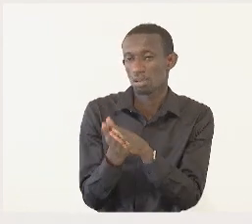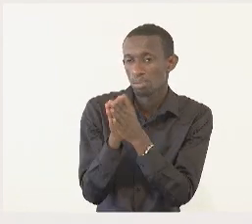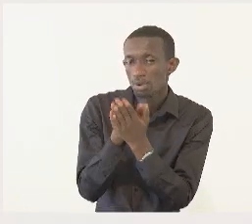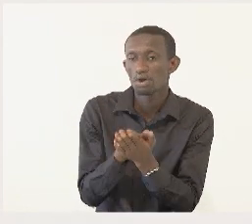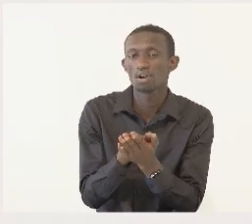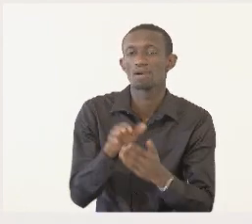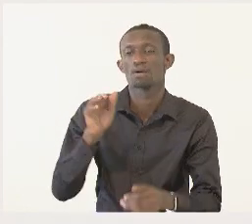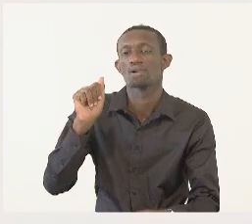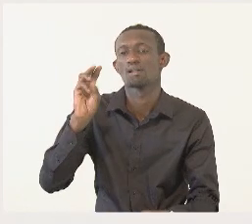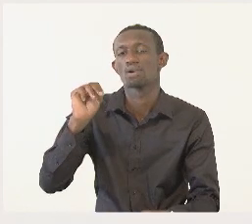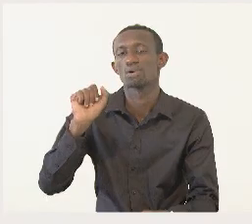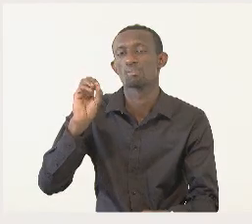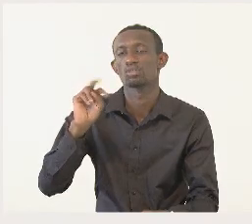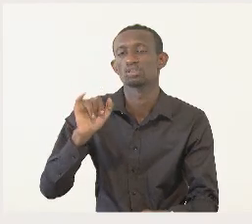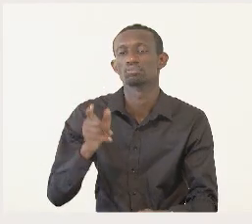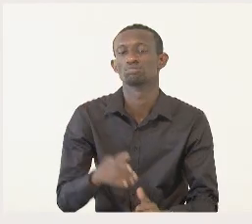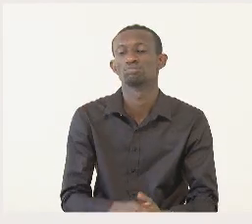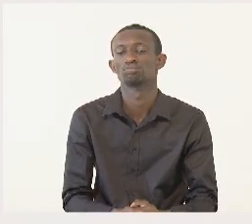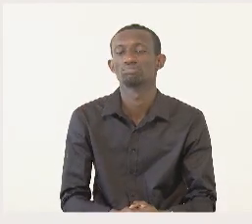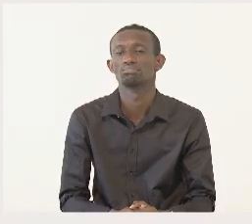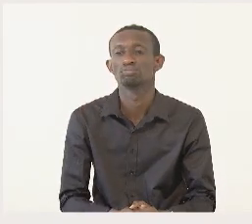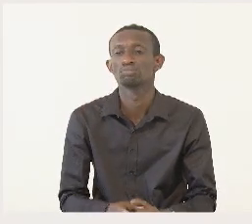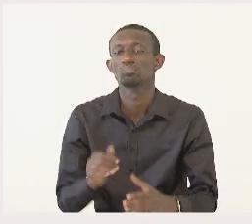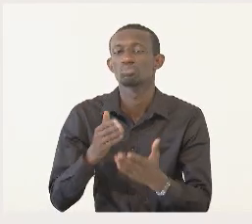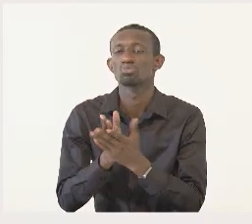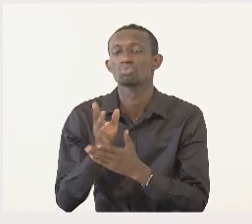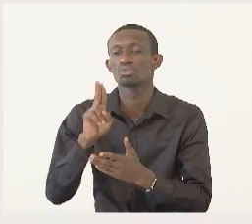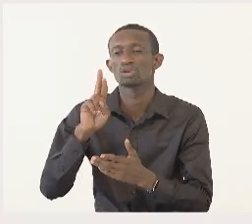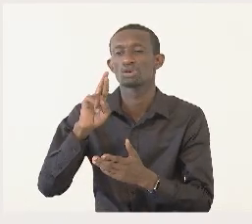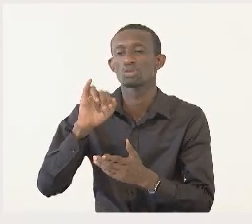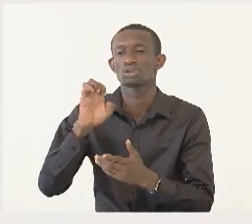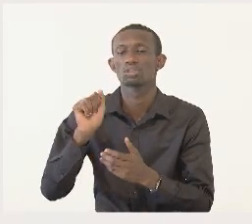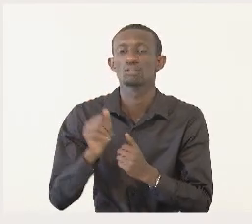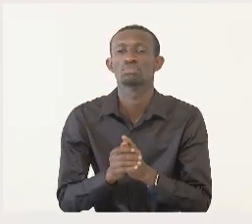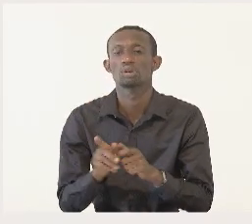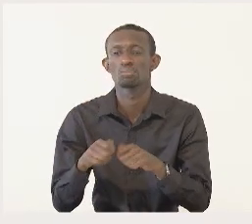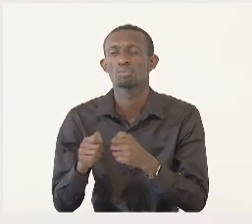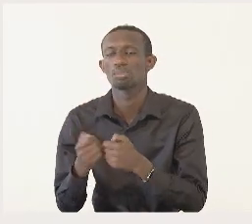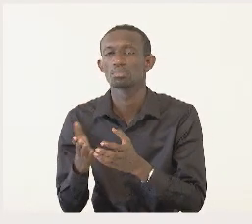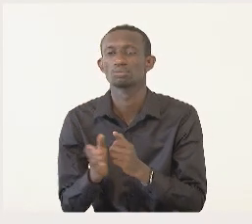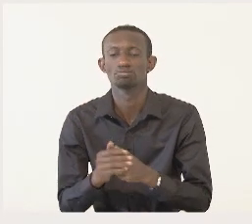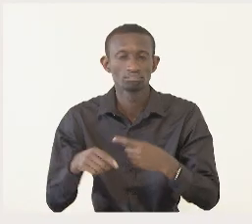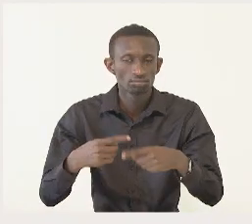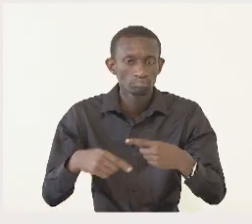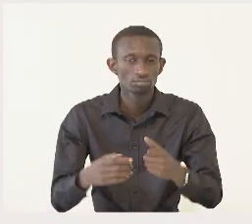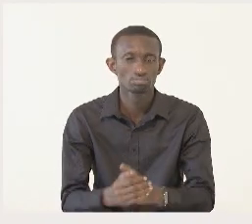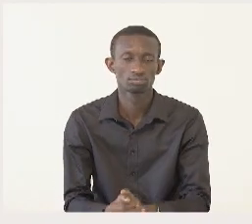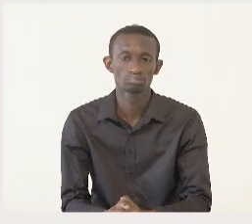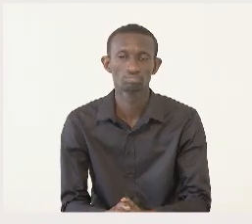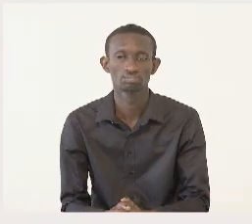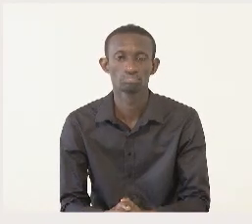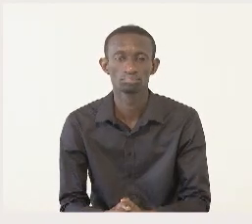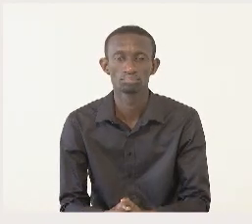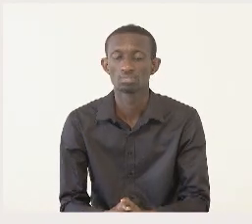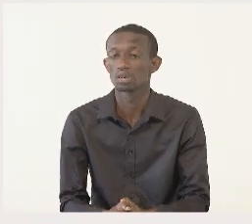ammonia. So to urea, that is breaking down, the process is referred to as, the process